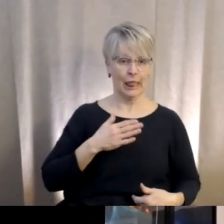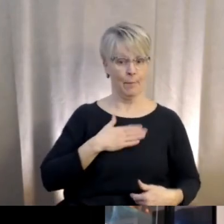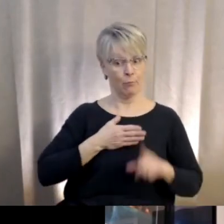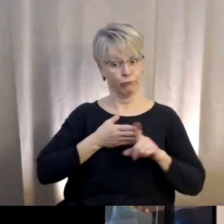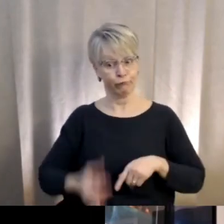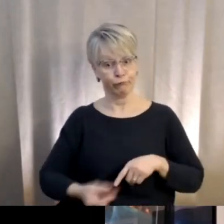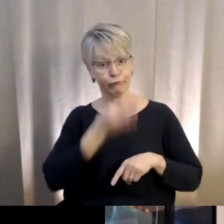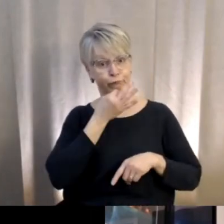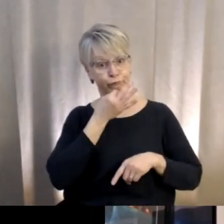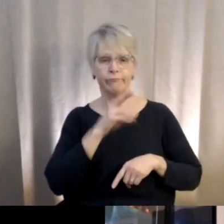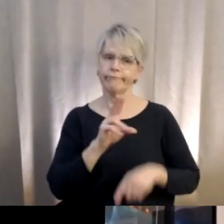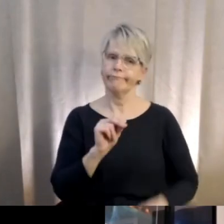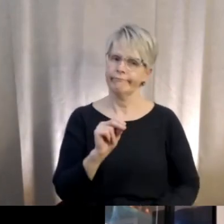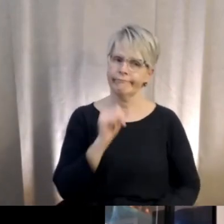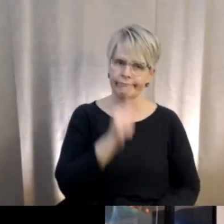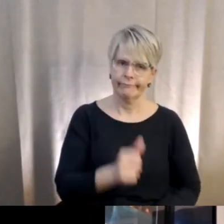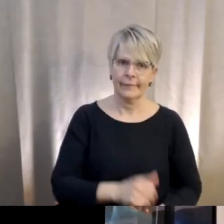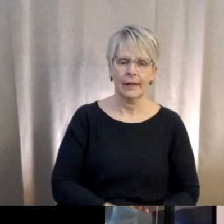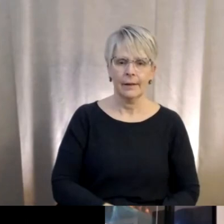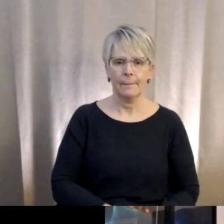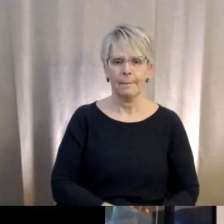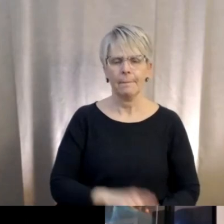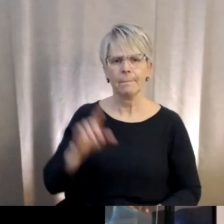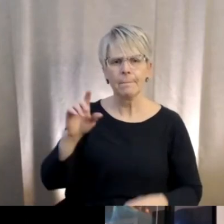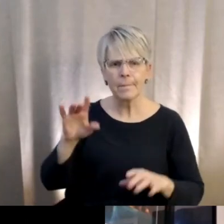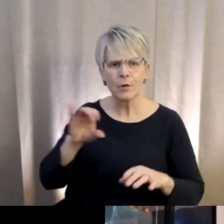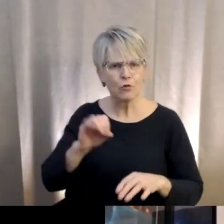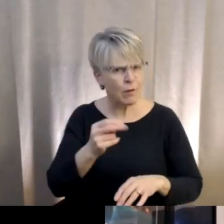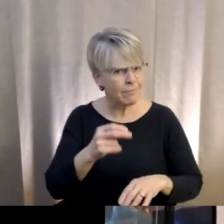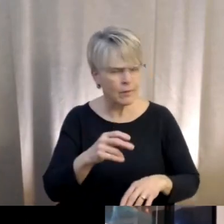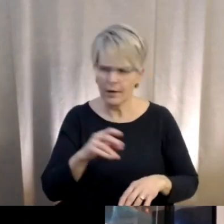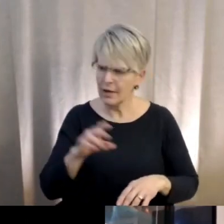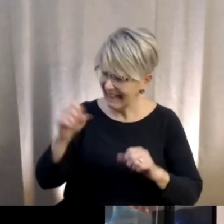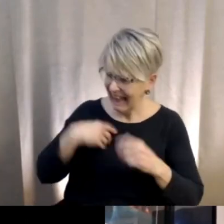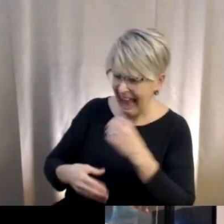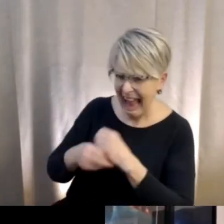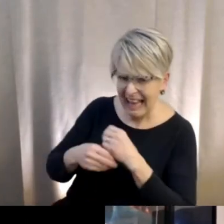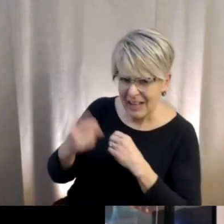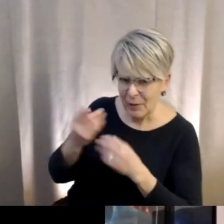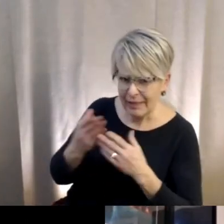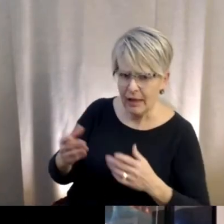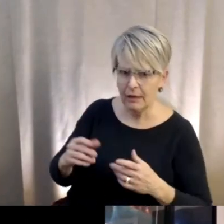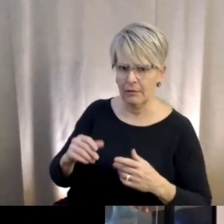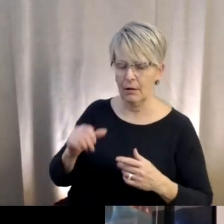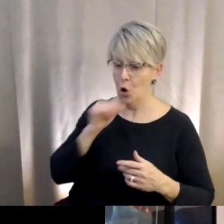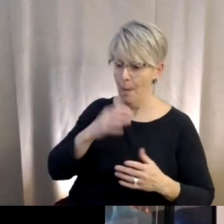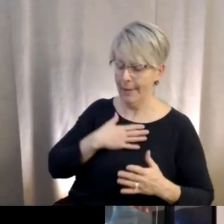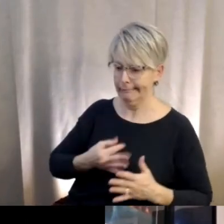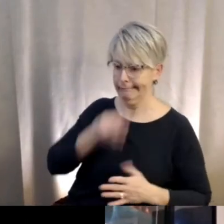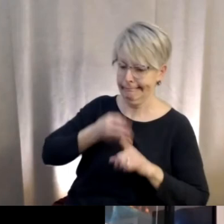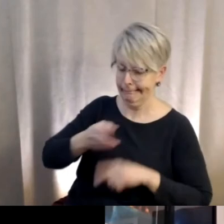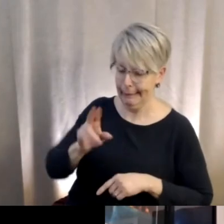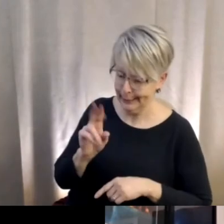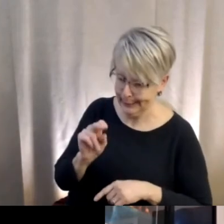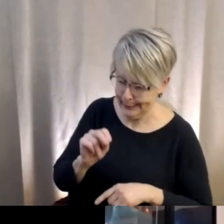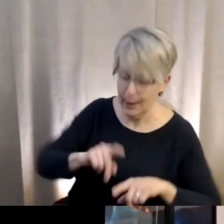expertise. Mm-hmm. Okay. Can I add one thing to that, Derek? Not that it is my expertise, but one of